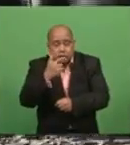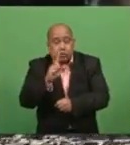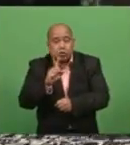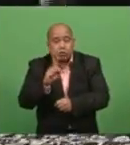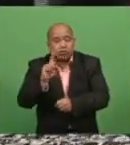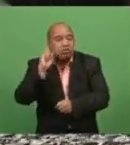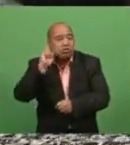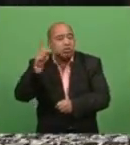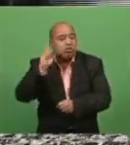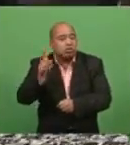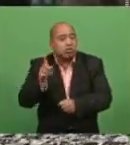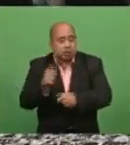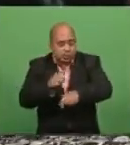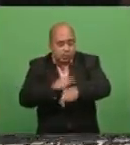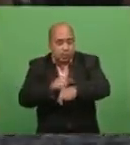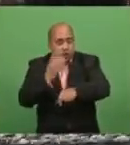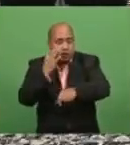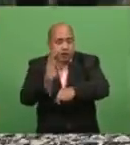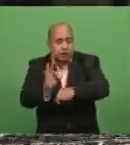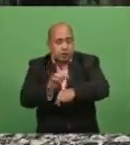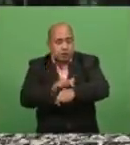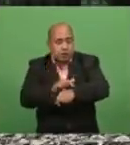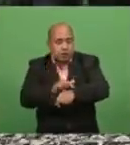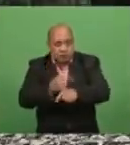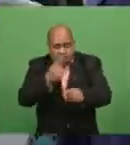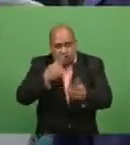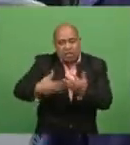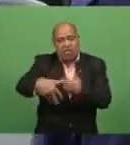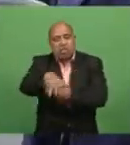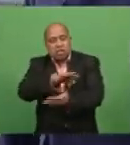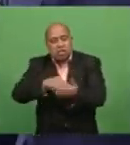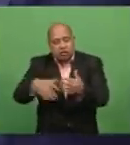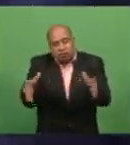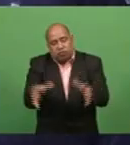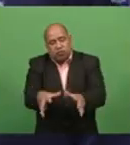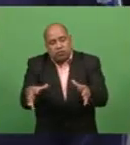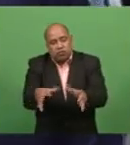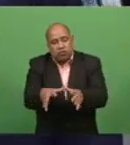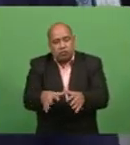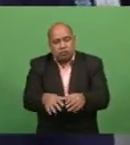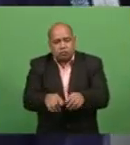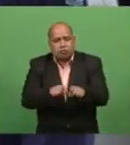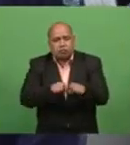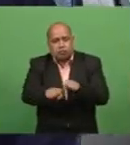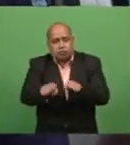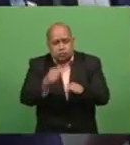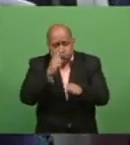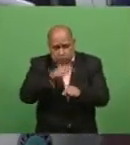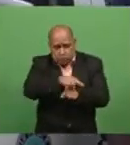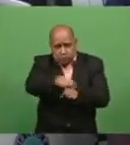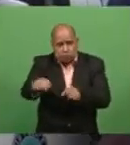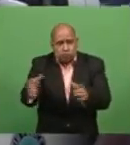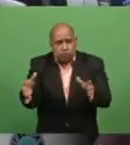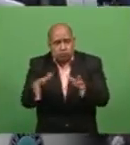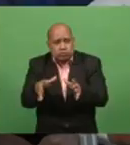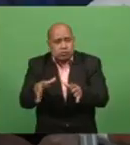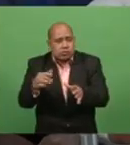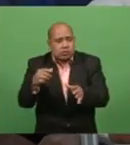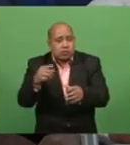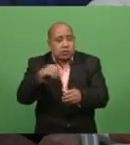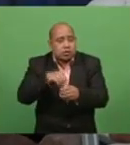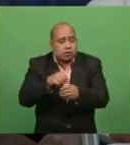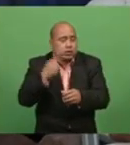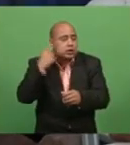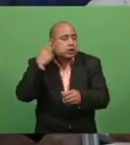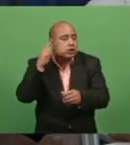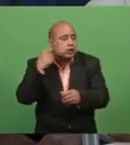of the curfew and social gatherings. He says the majority of the social gathering breach reports involving juveniles were